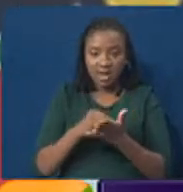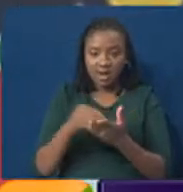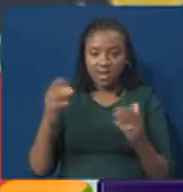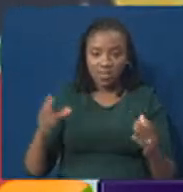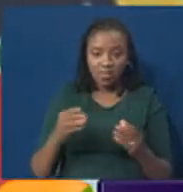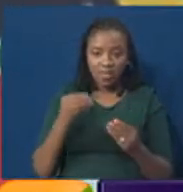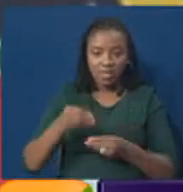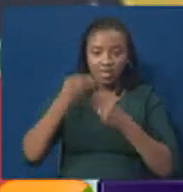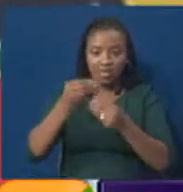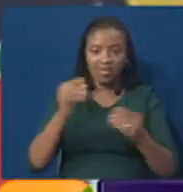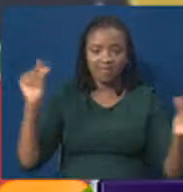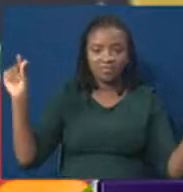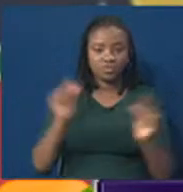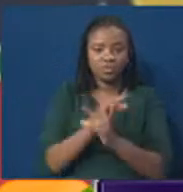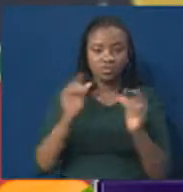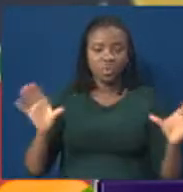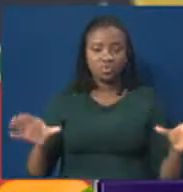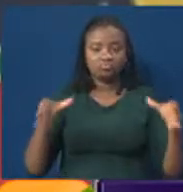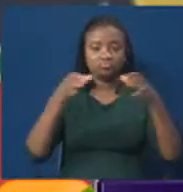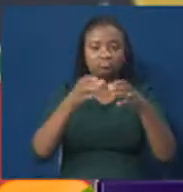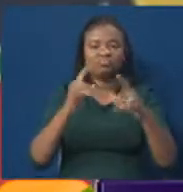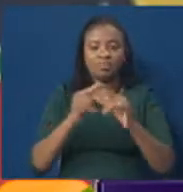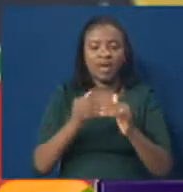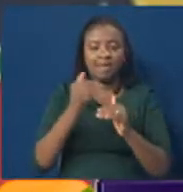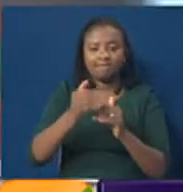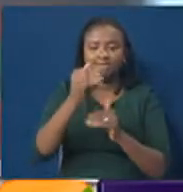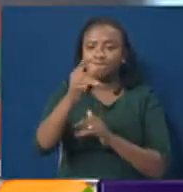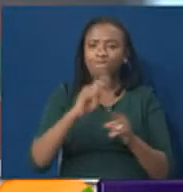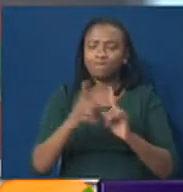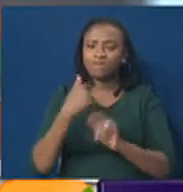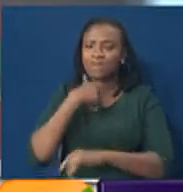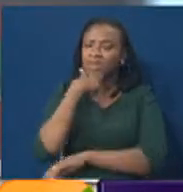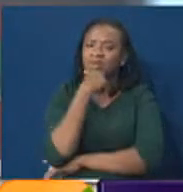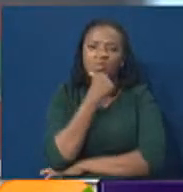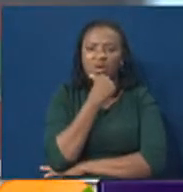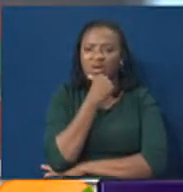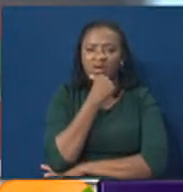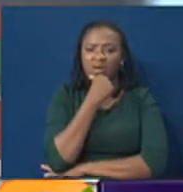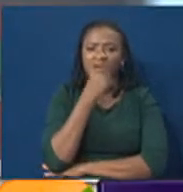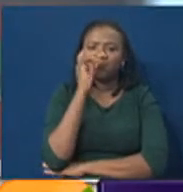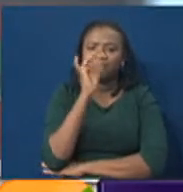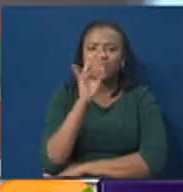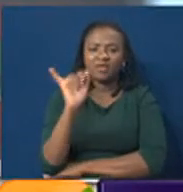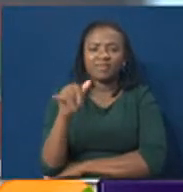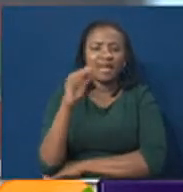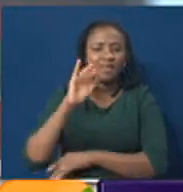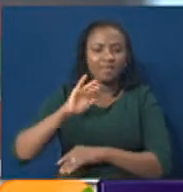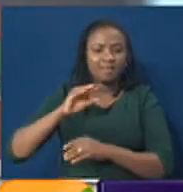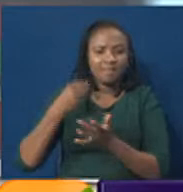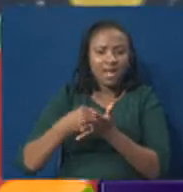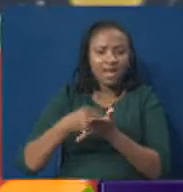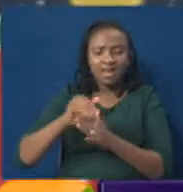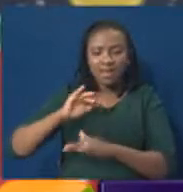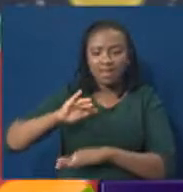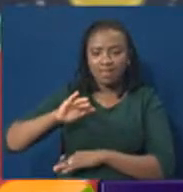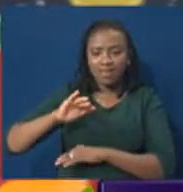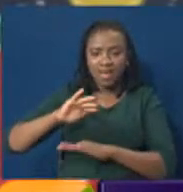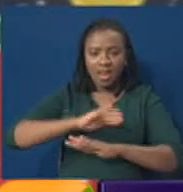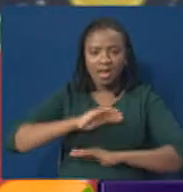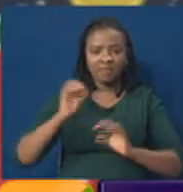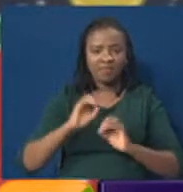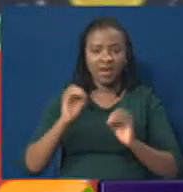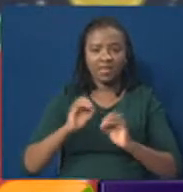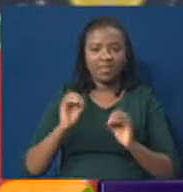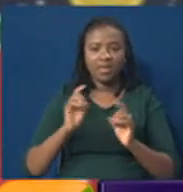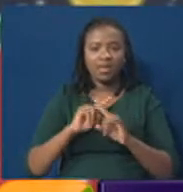time. We'll be paying. No, I get that. I'm just wondering, if it's not sufficient, where do you get the balance from? Capitalizing. Because the